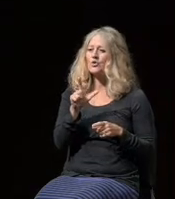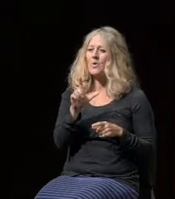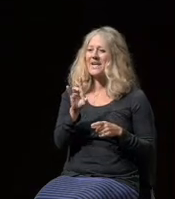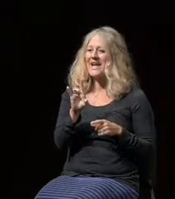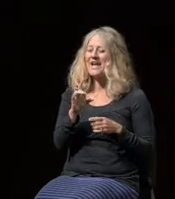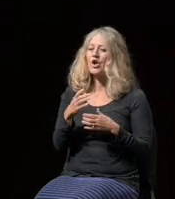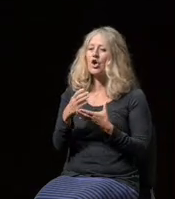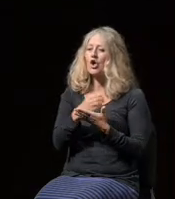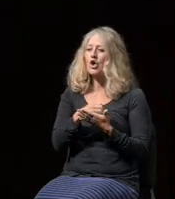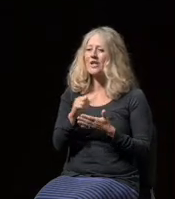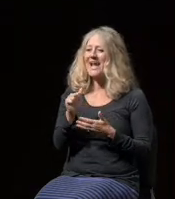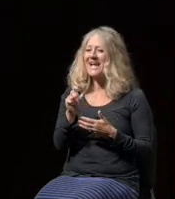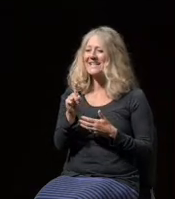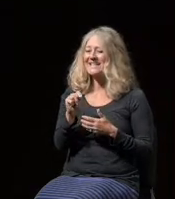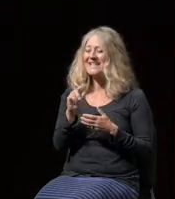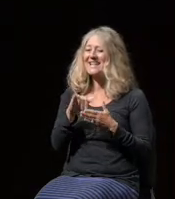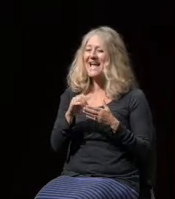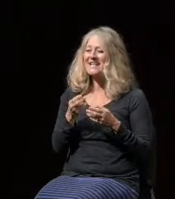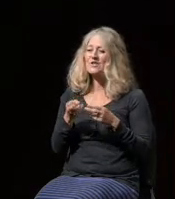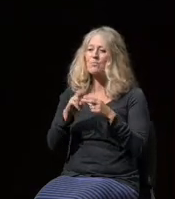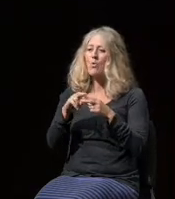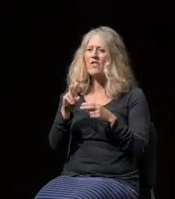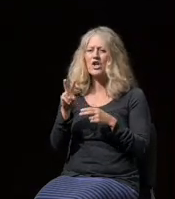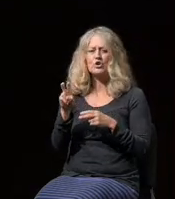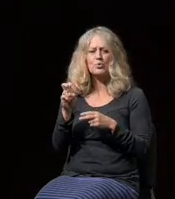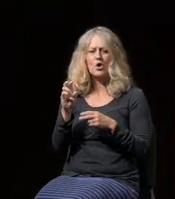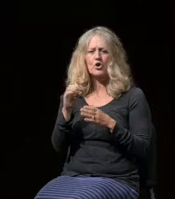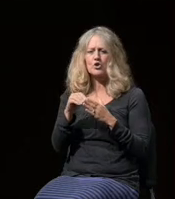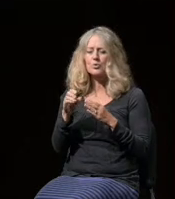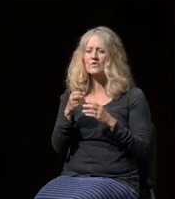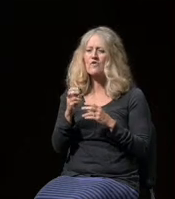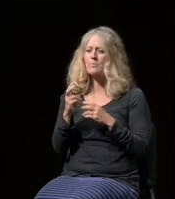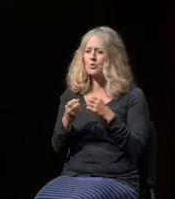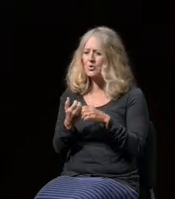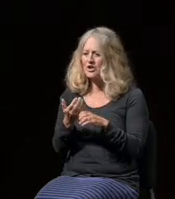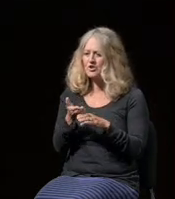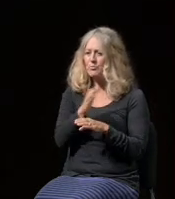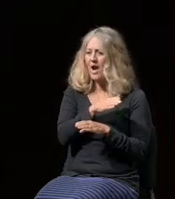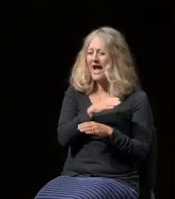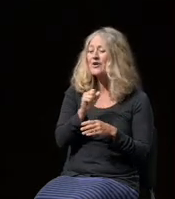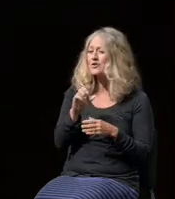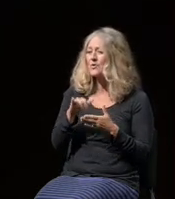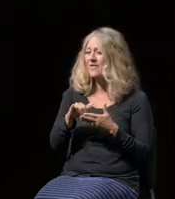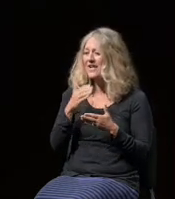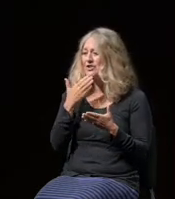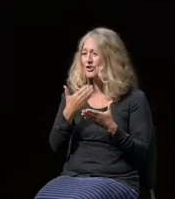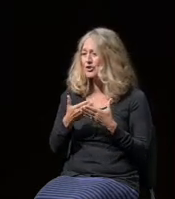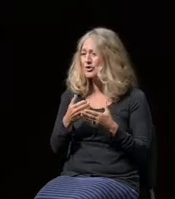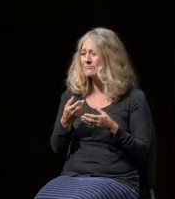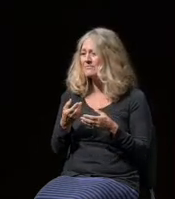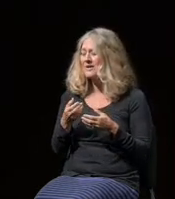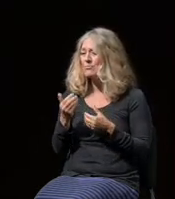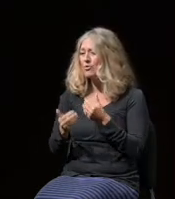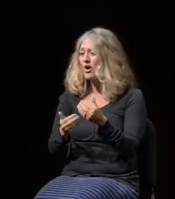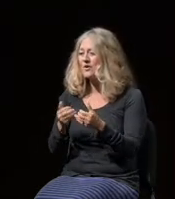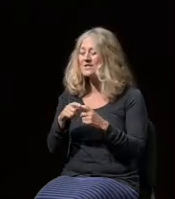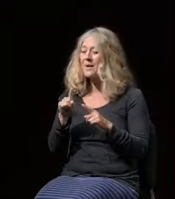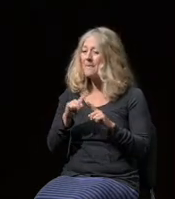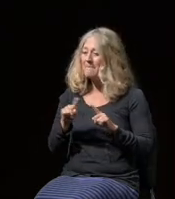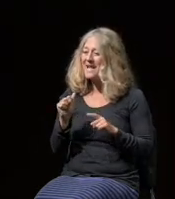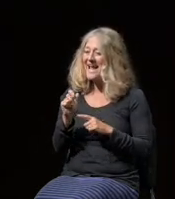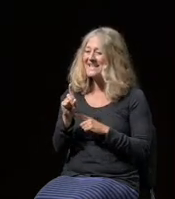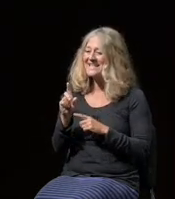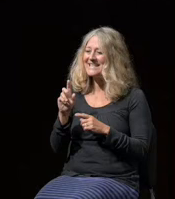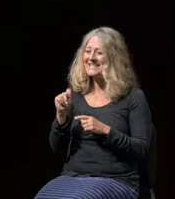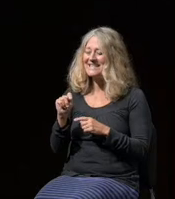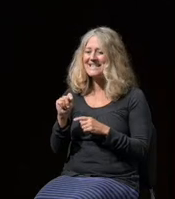ADT. That's up over 200 students from 2 years before that. So that's great progress. But our ADT completers